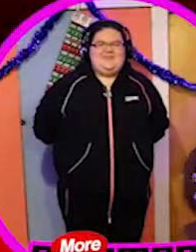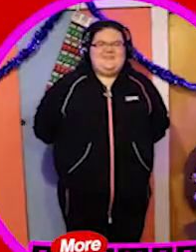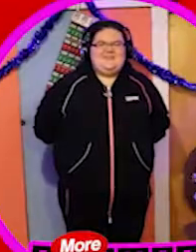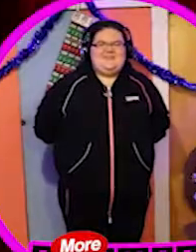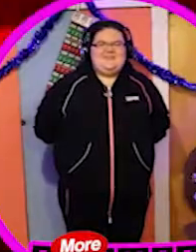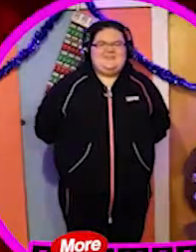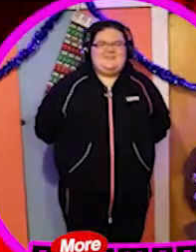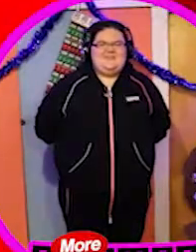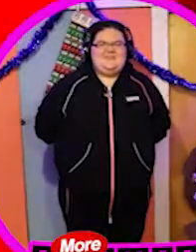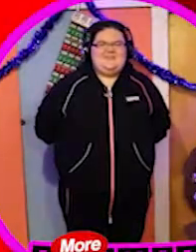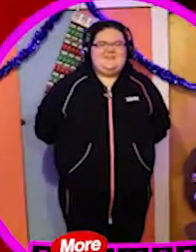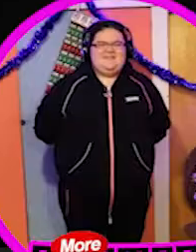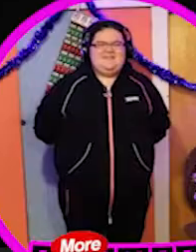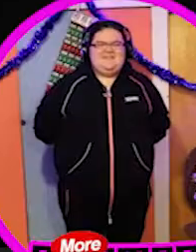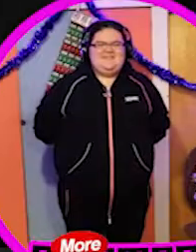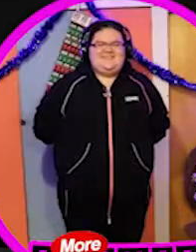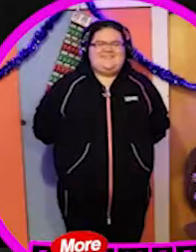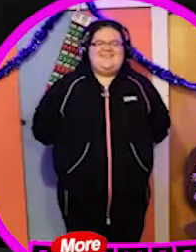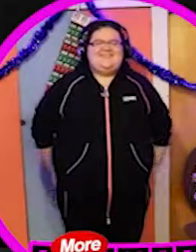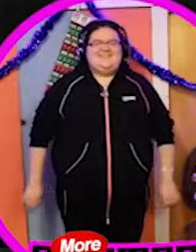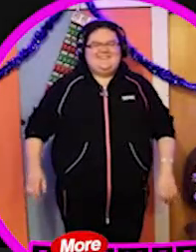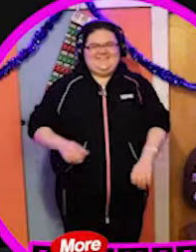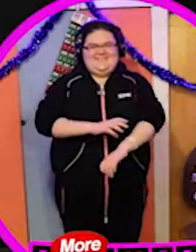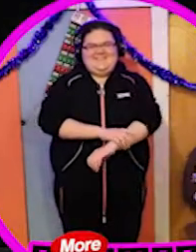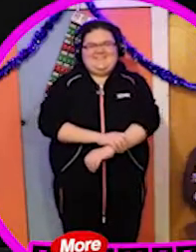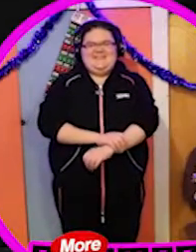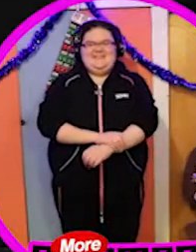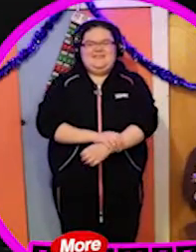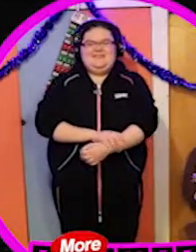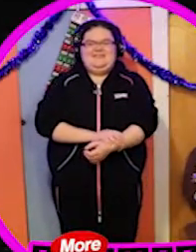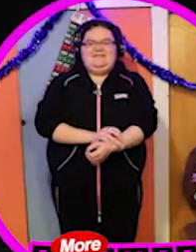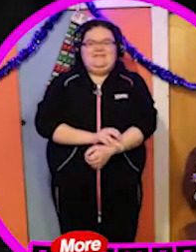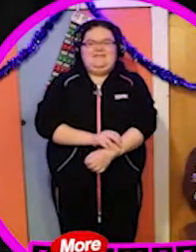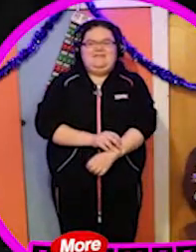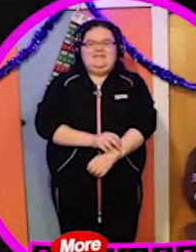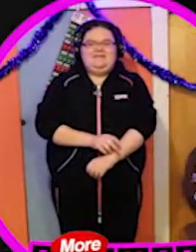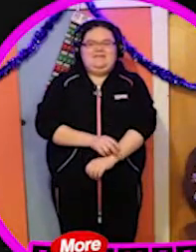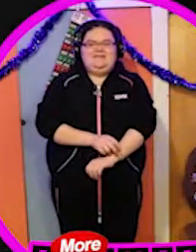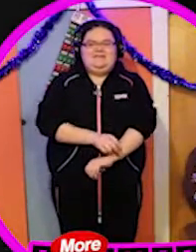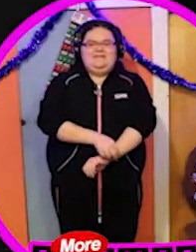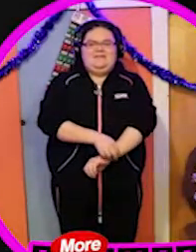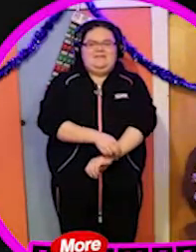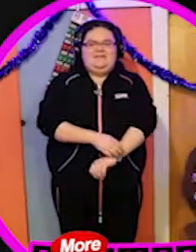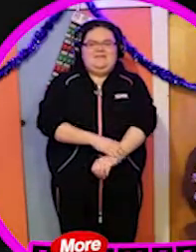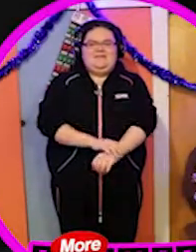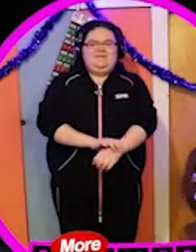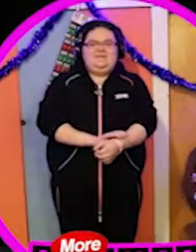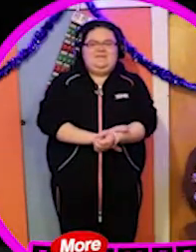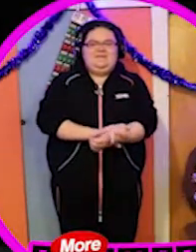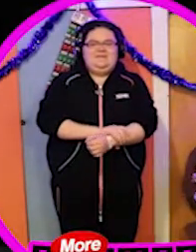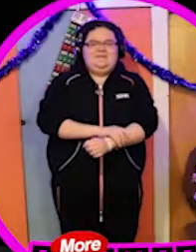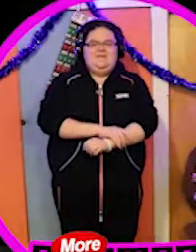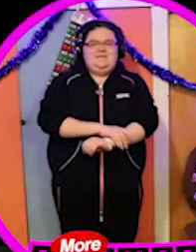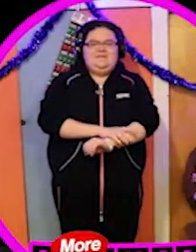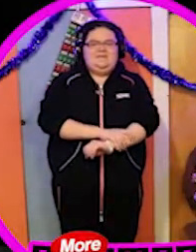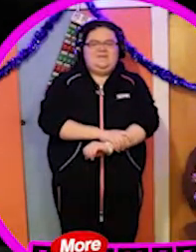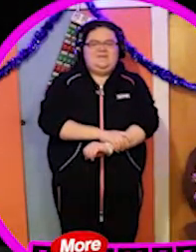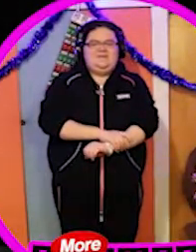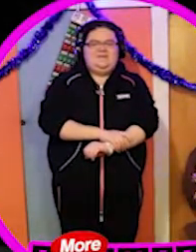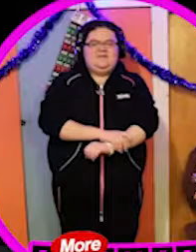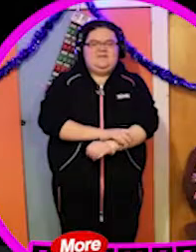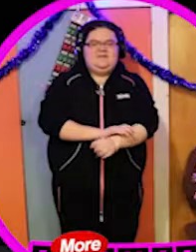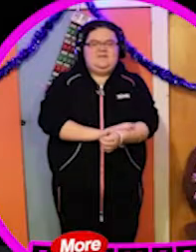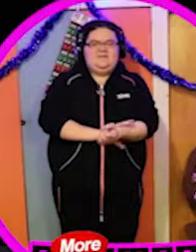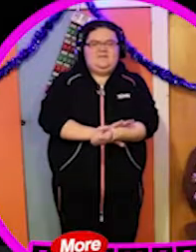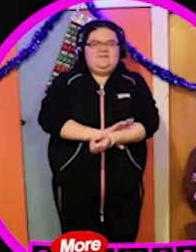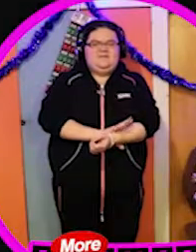I feel so alive. Oh my god, I see blood everywhere. Oh, two people just ran past me. Josh, in 15 seconds, you just have to